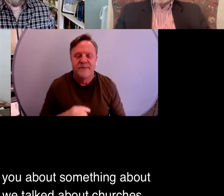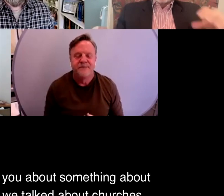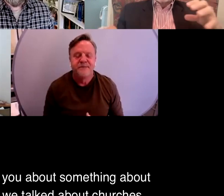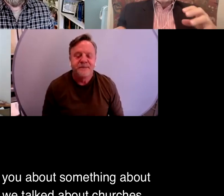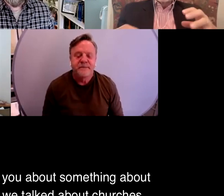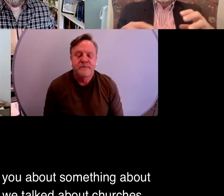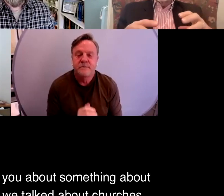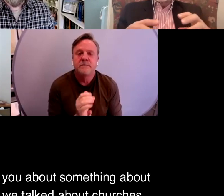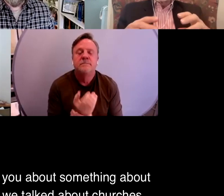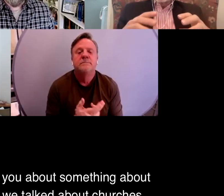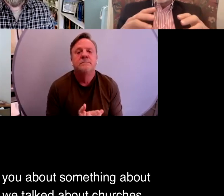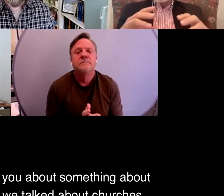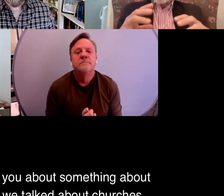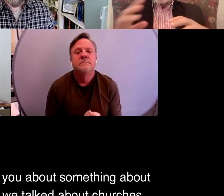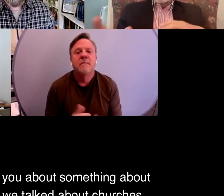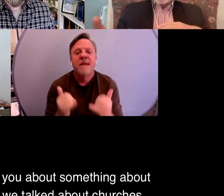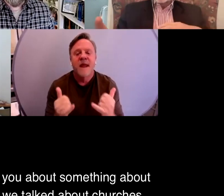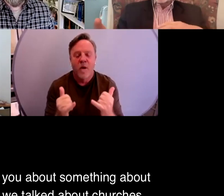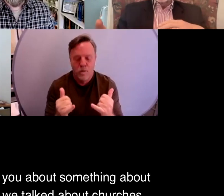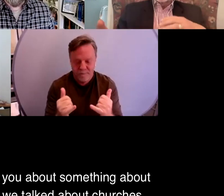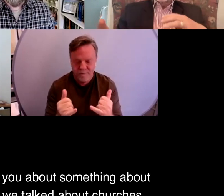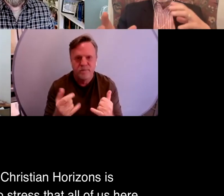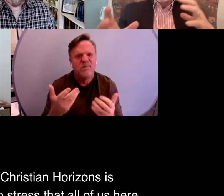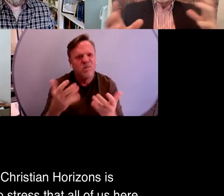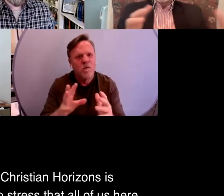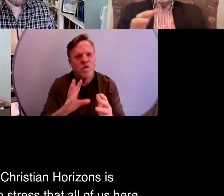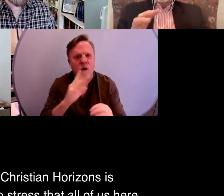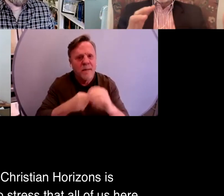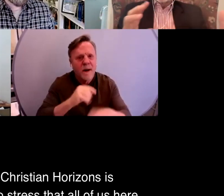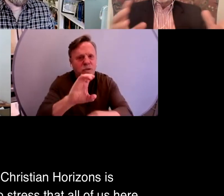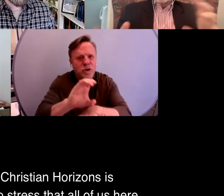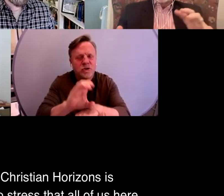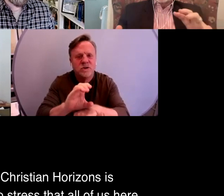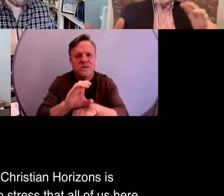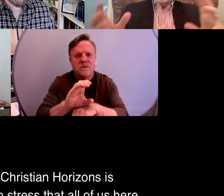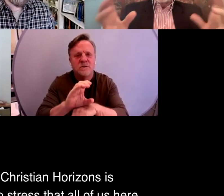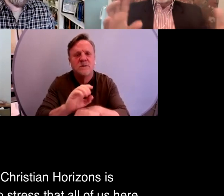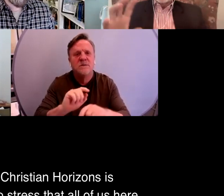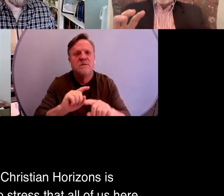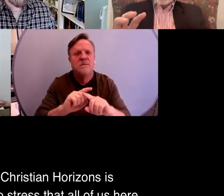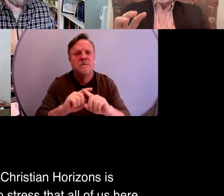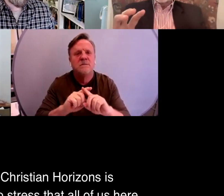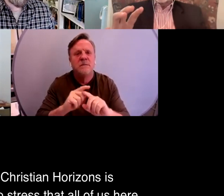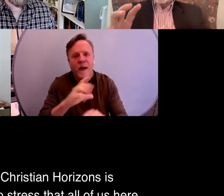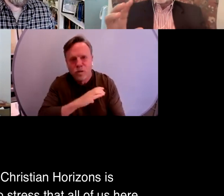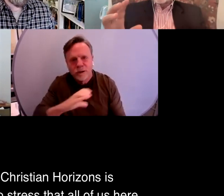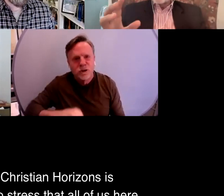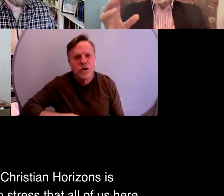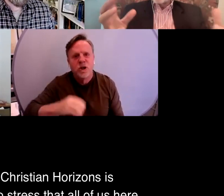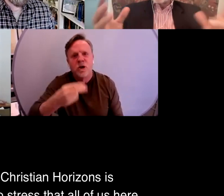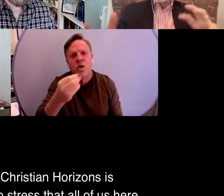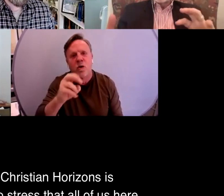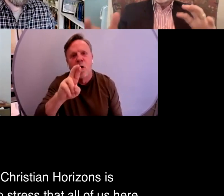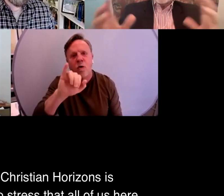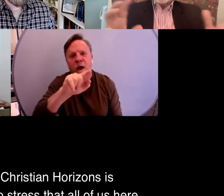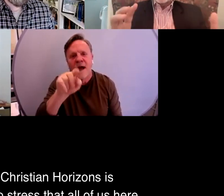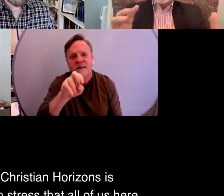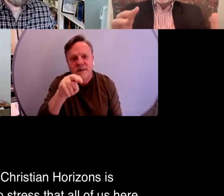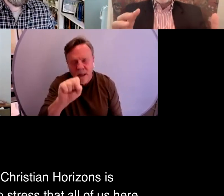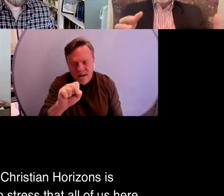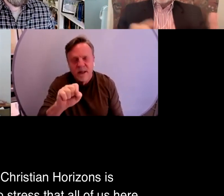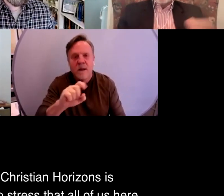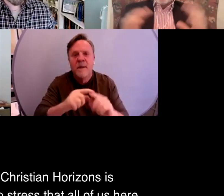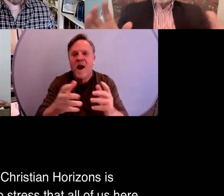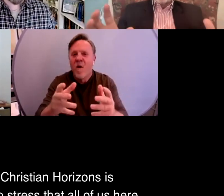we talked about churches, but I want, and Christian Horizons is on today, but I want to stress